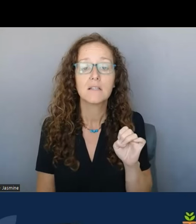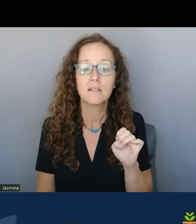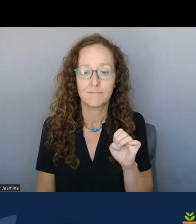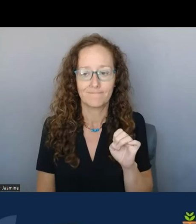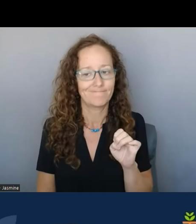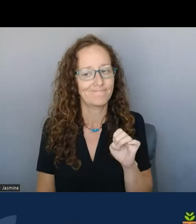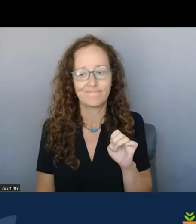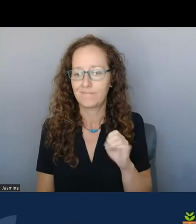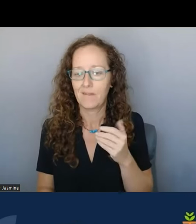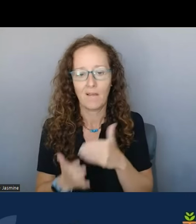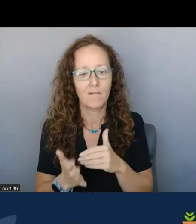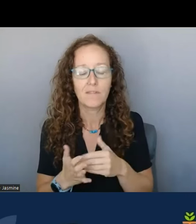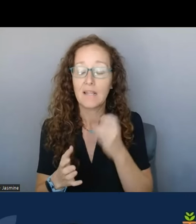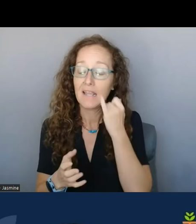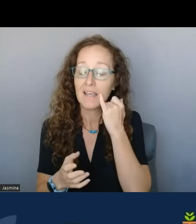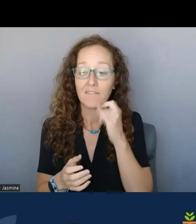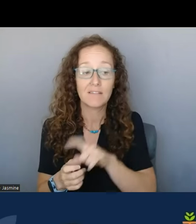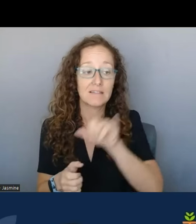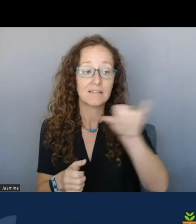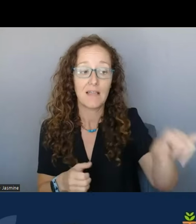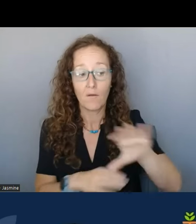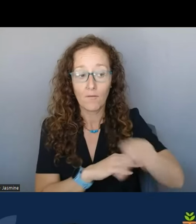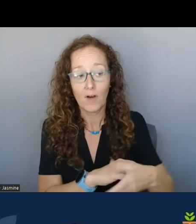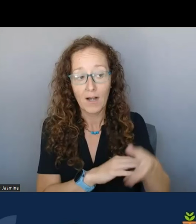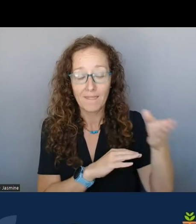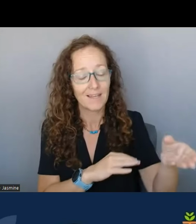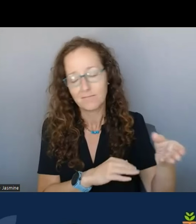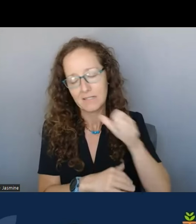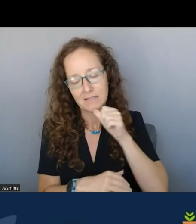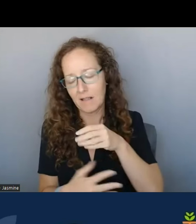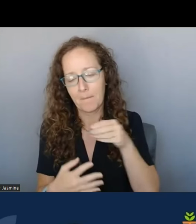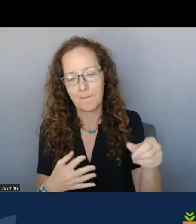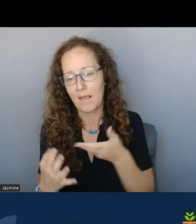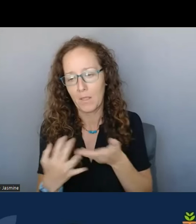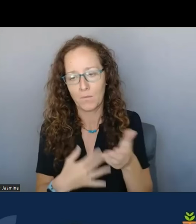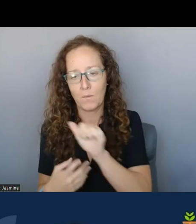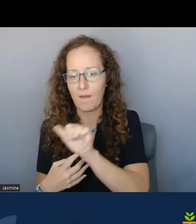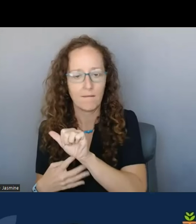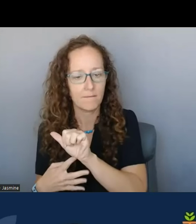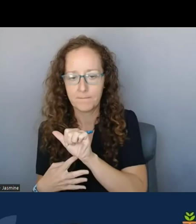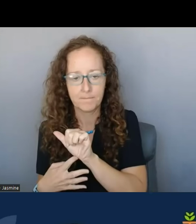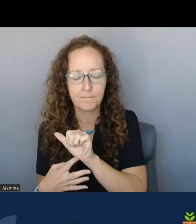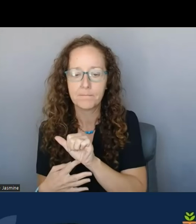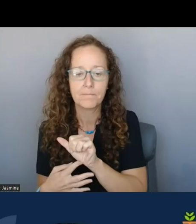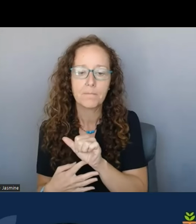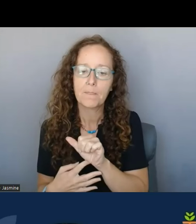covered. Also, blood coverage is covered under Part A as well.